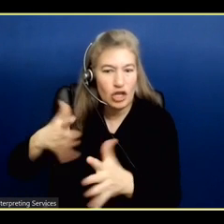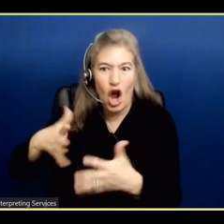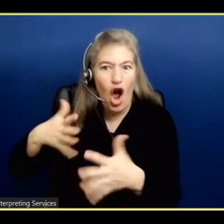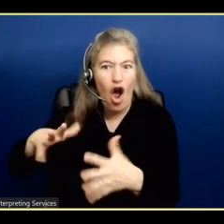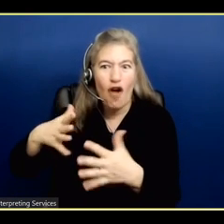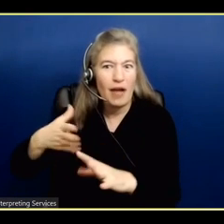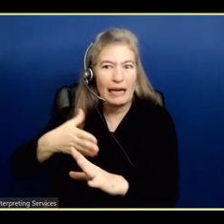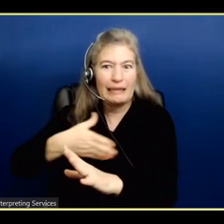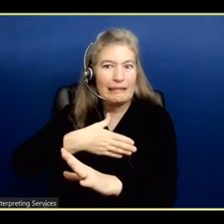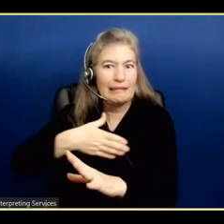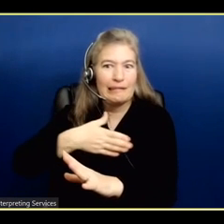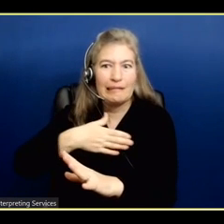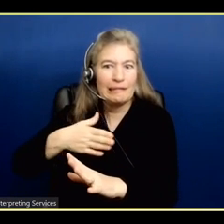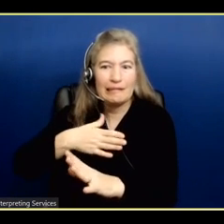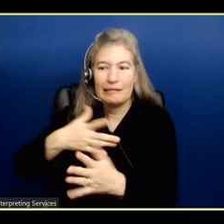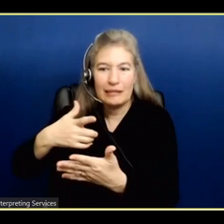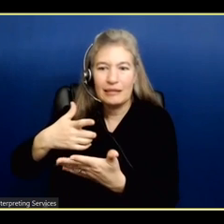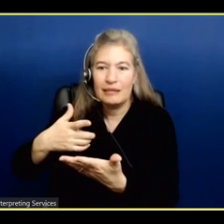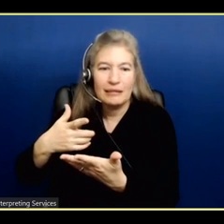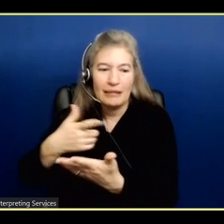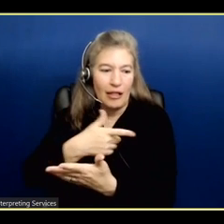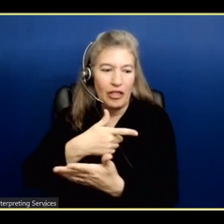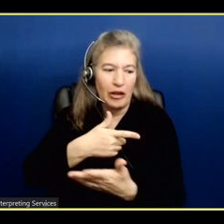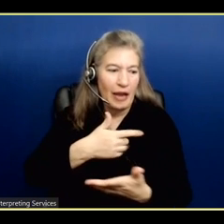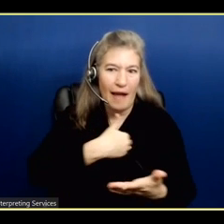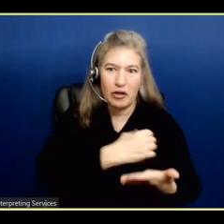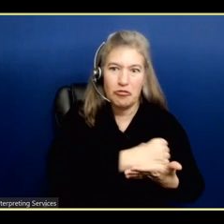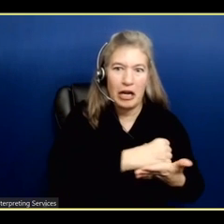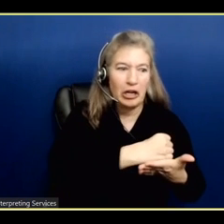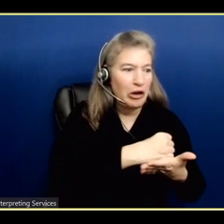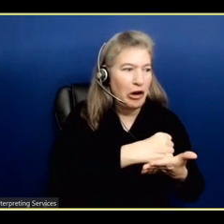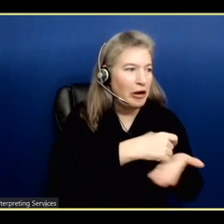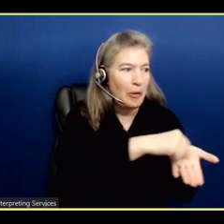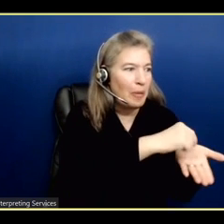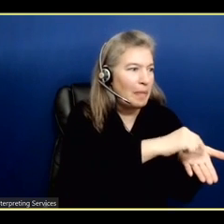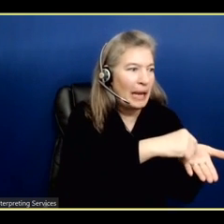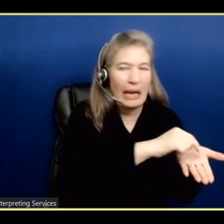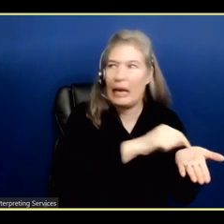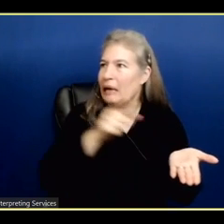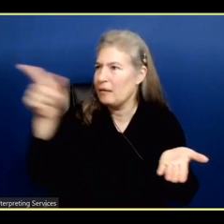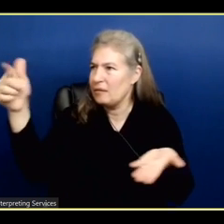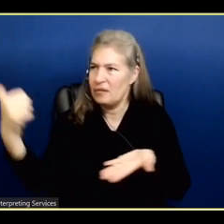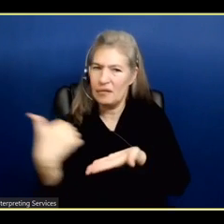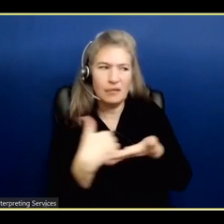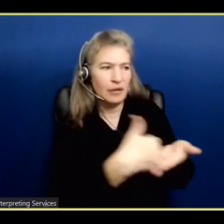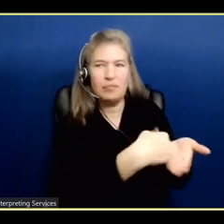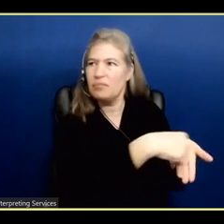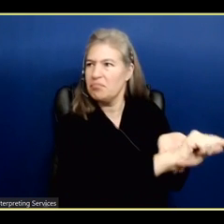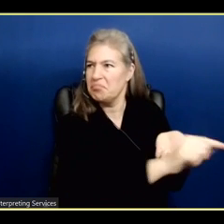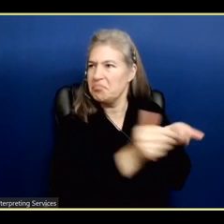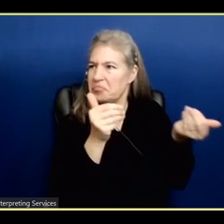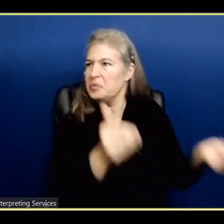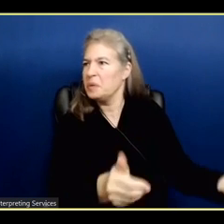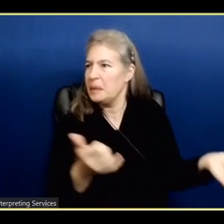done. I think that we as funders need to figure out how to step into that space.